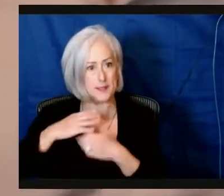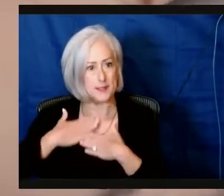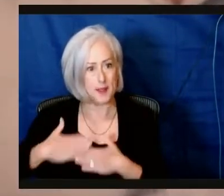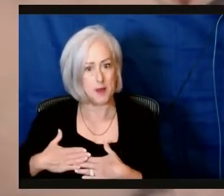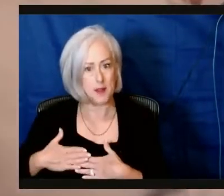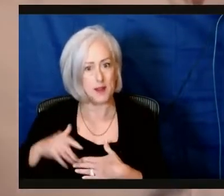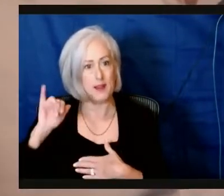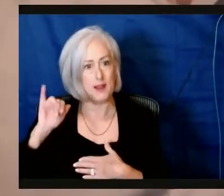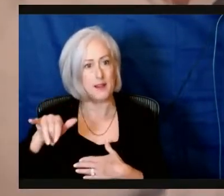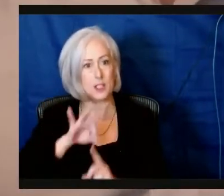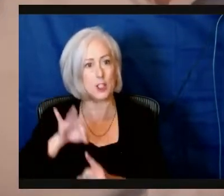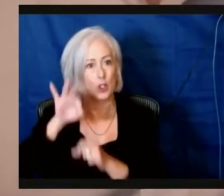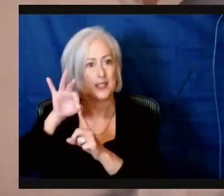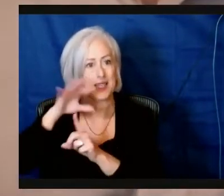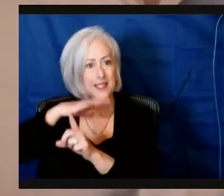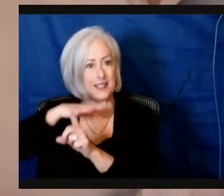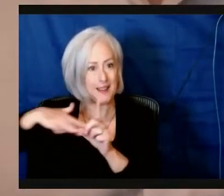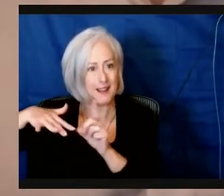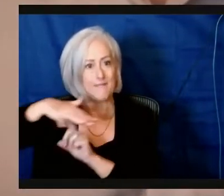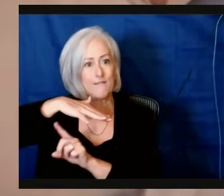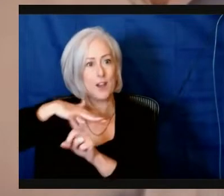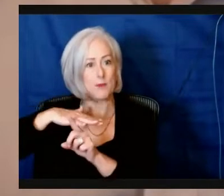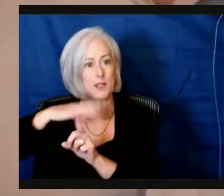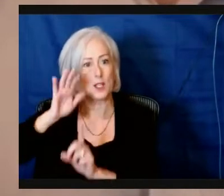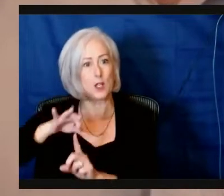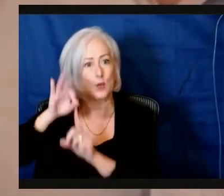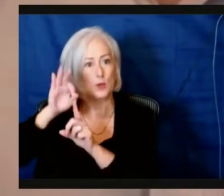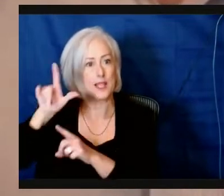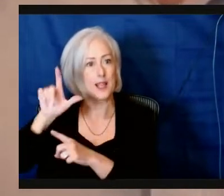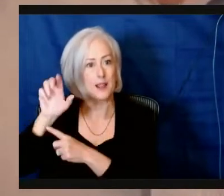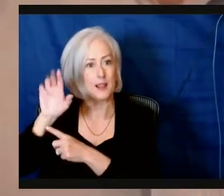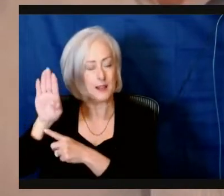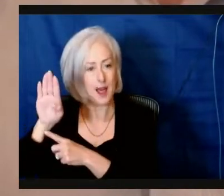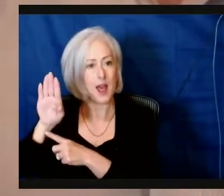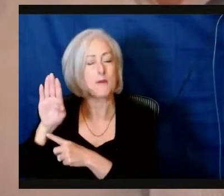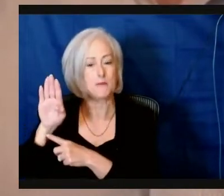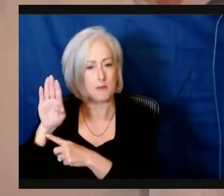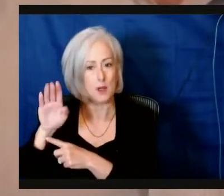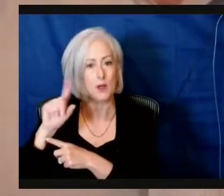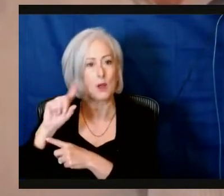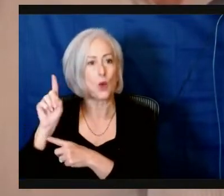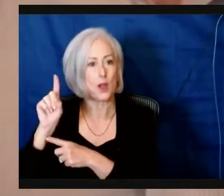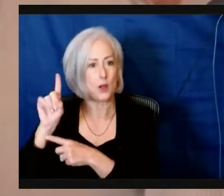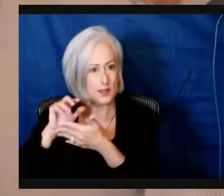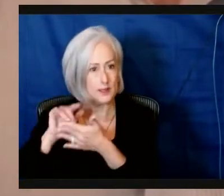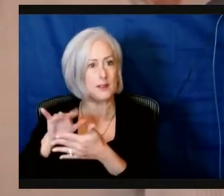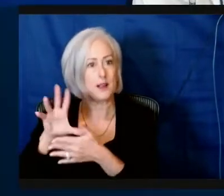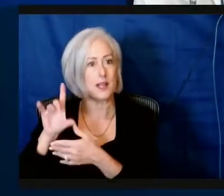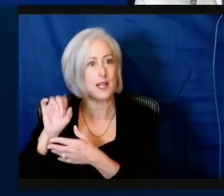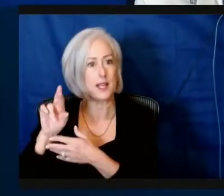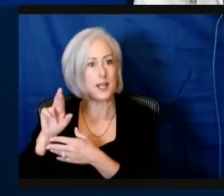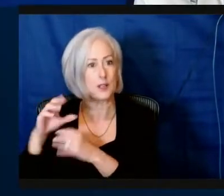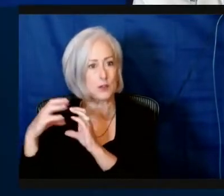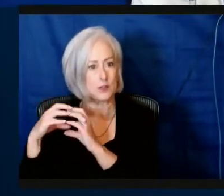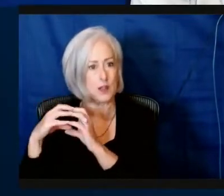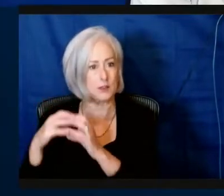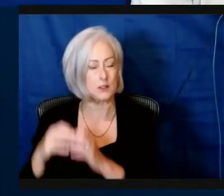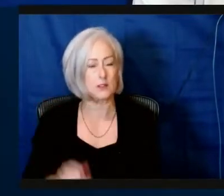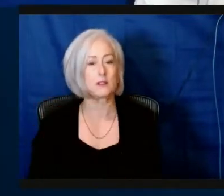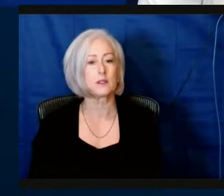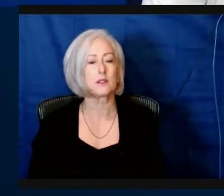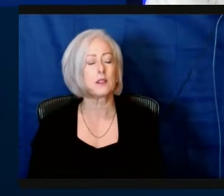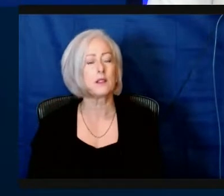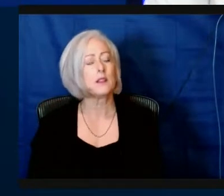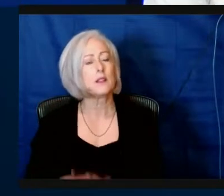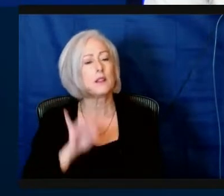unique environment, a very unique lab situation where we can study cancer cells in that way. Does this mean that we should